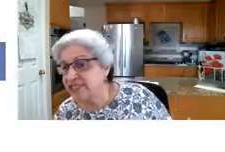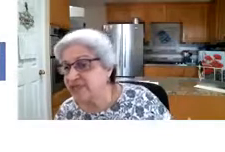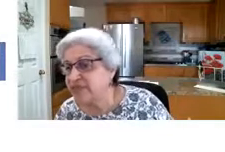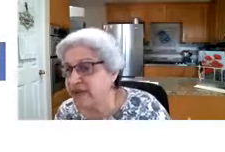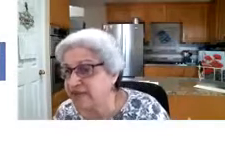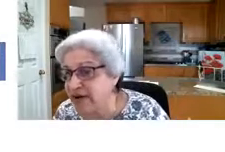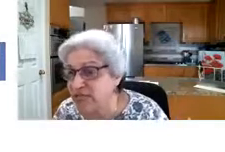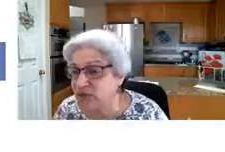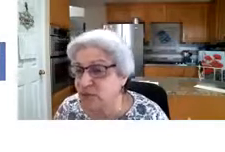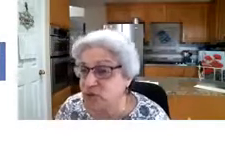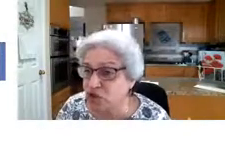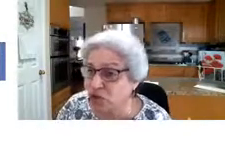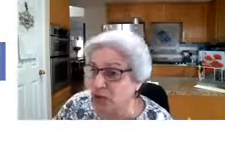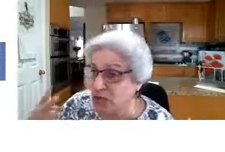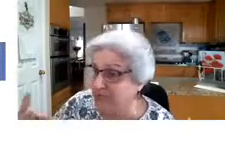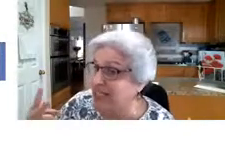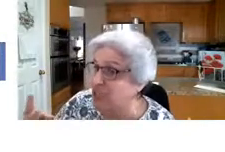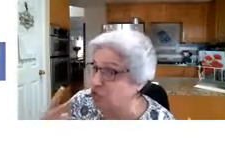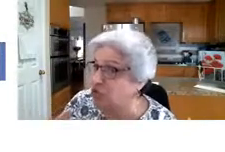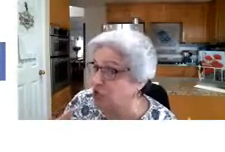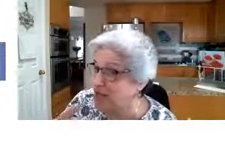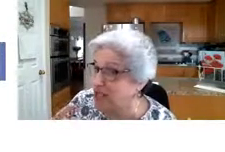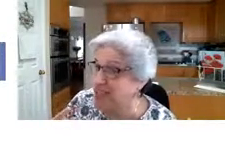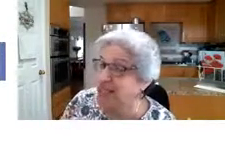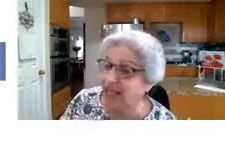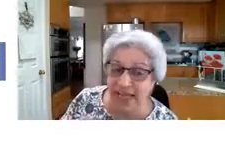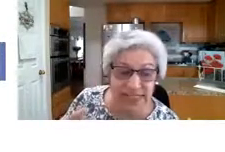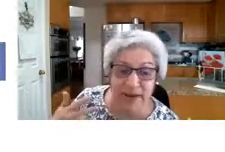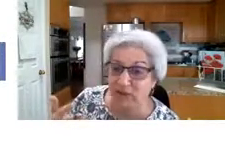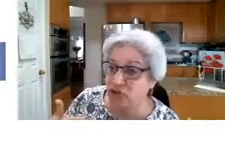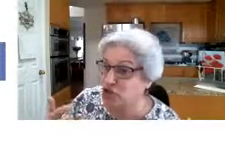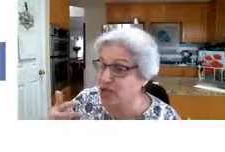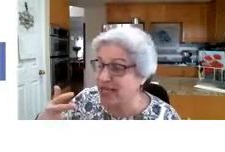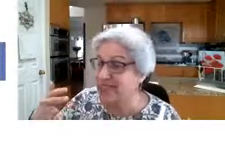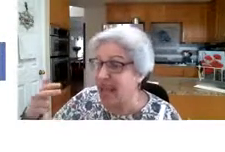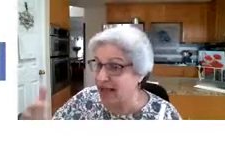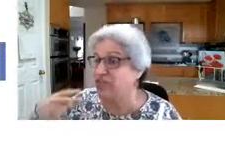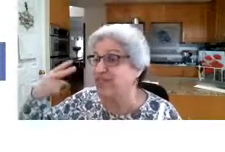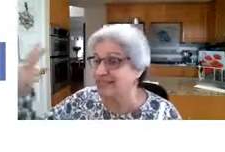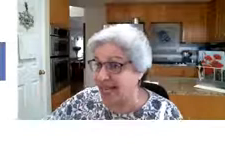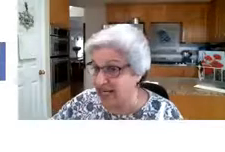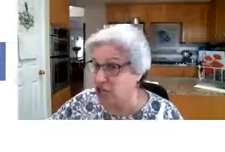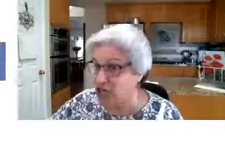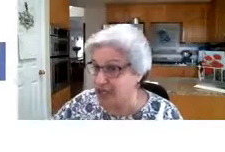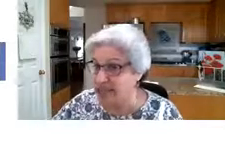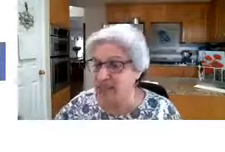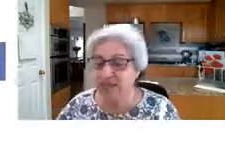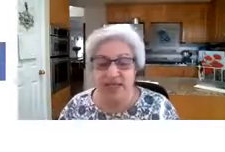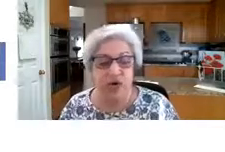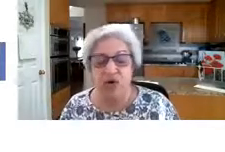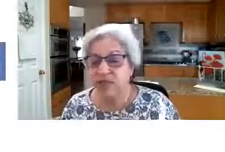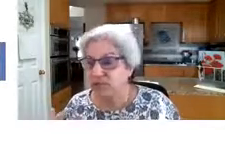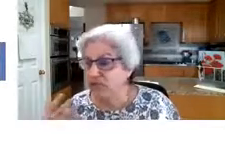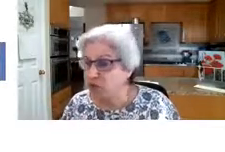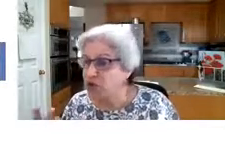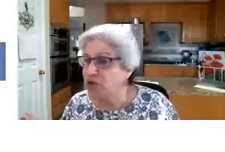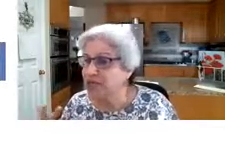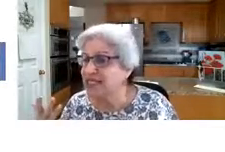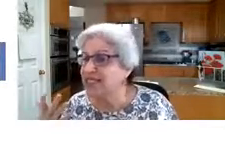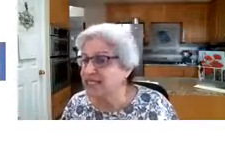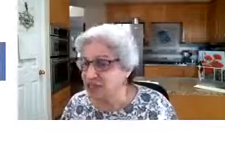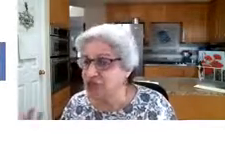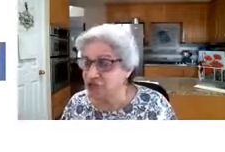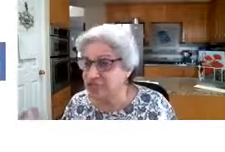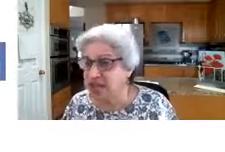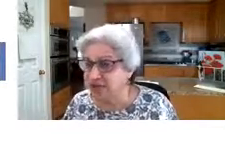in the case of the Pfizer and Moderna, where you have to get two shots, it's about 2 weeks after the second shot before you